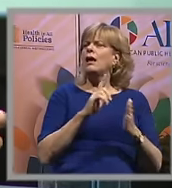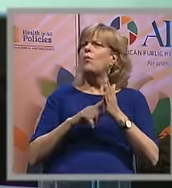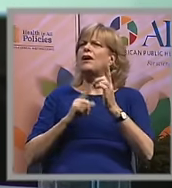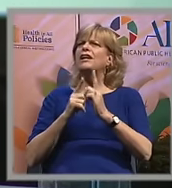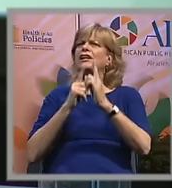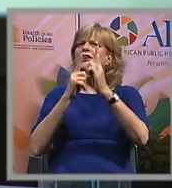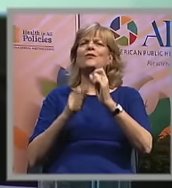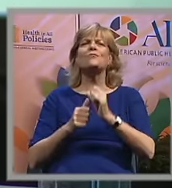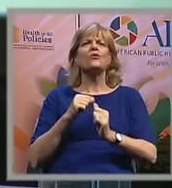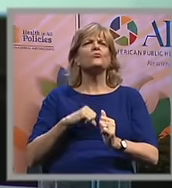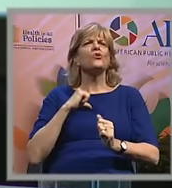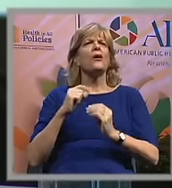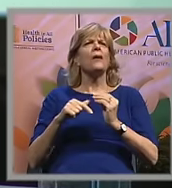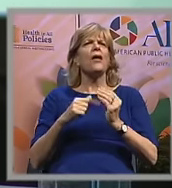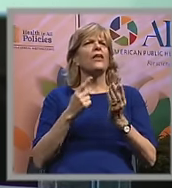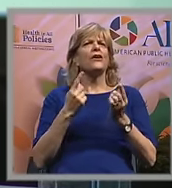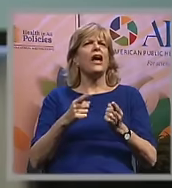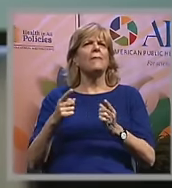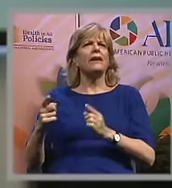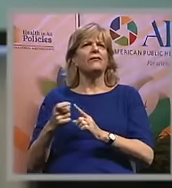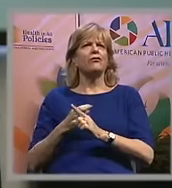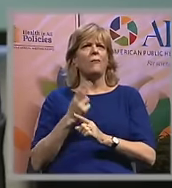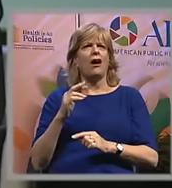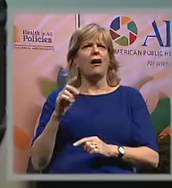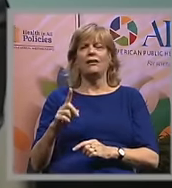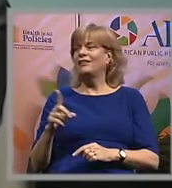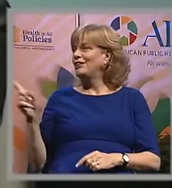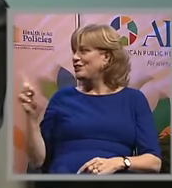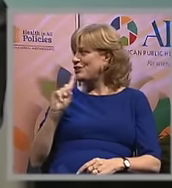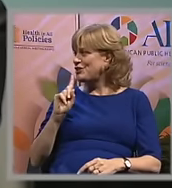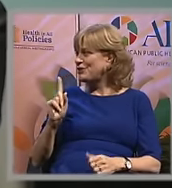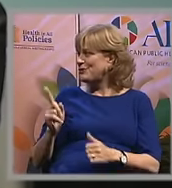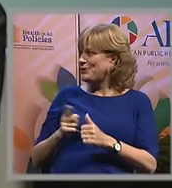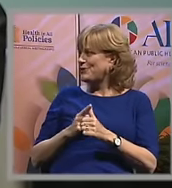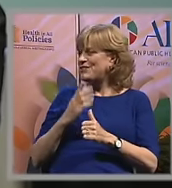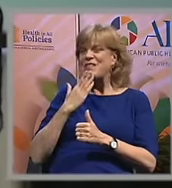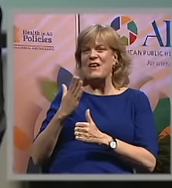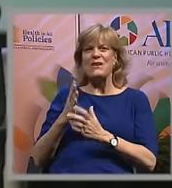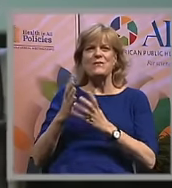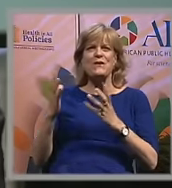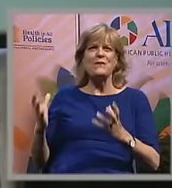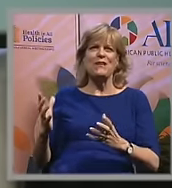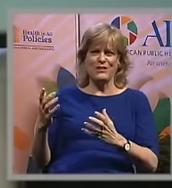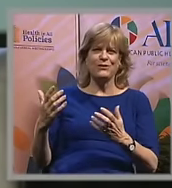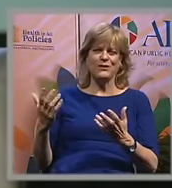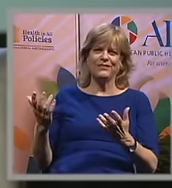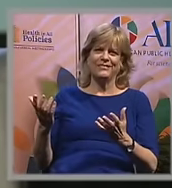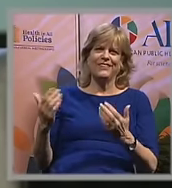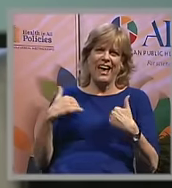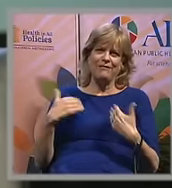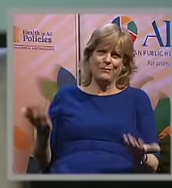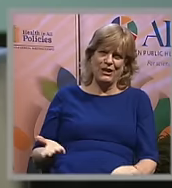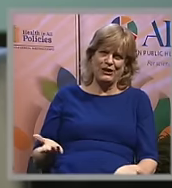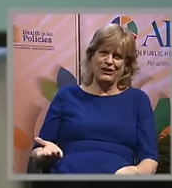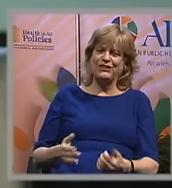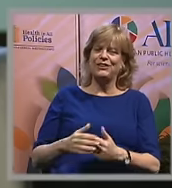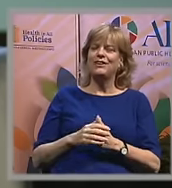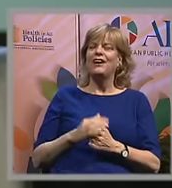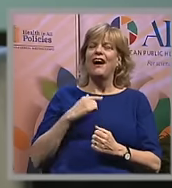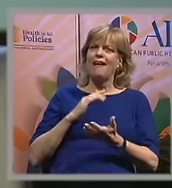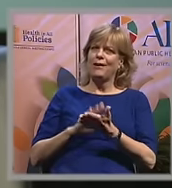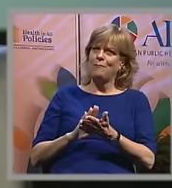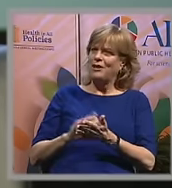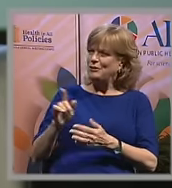most proud about that are coming out of HUD. Sure, and first of all, thank you very much for having me here today. And you know, I commend